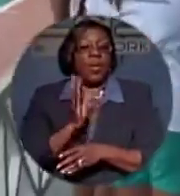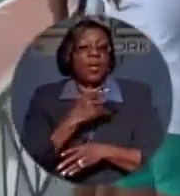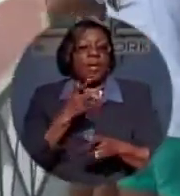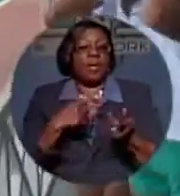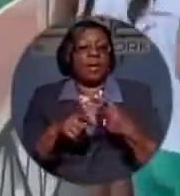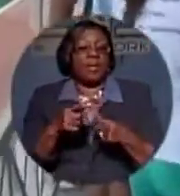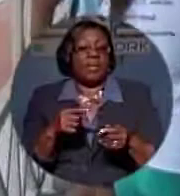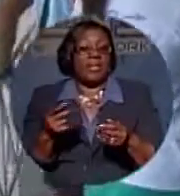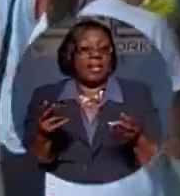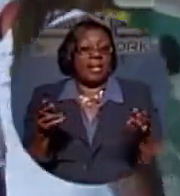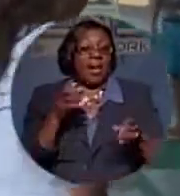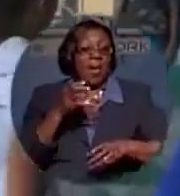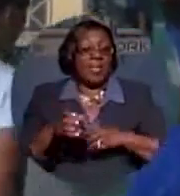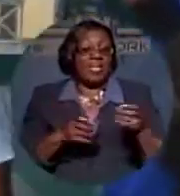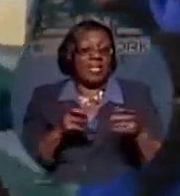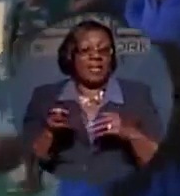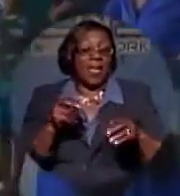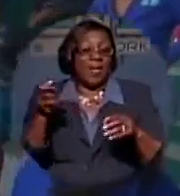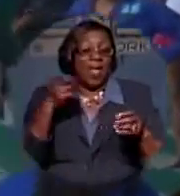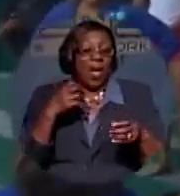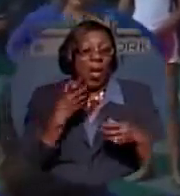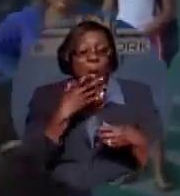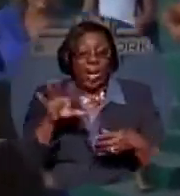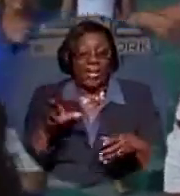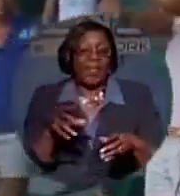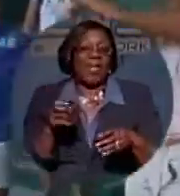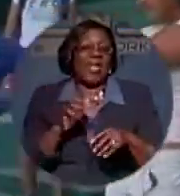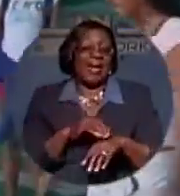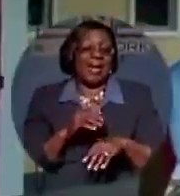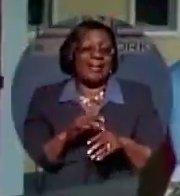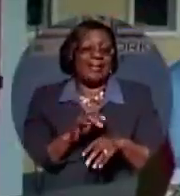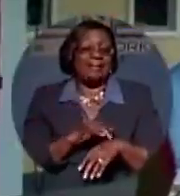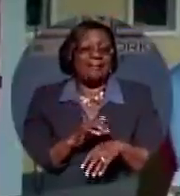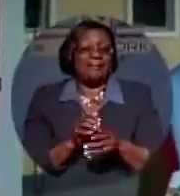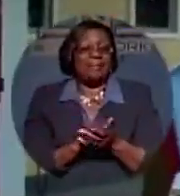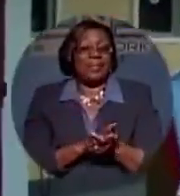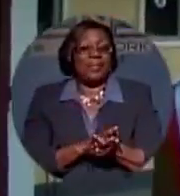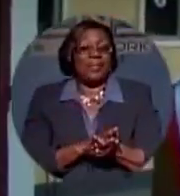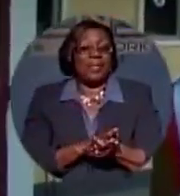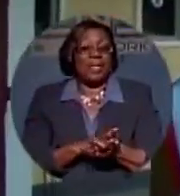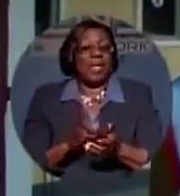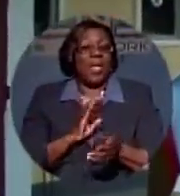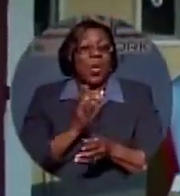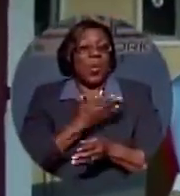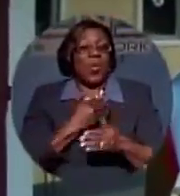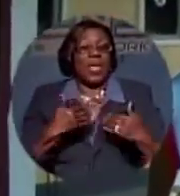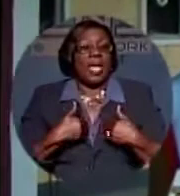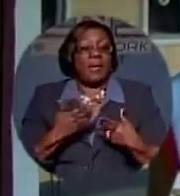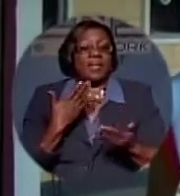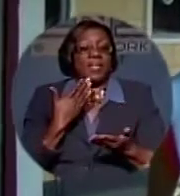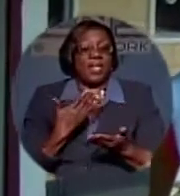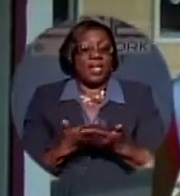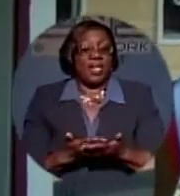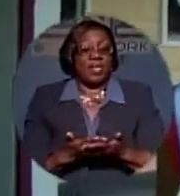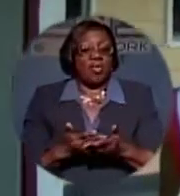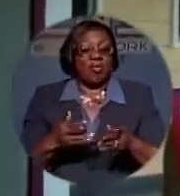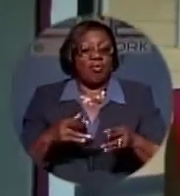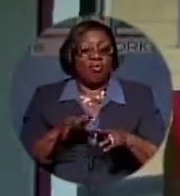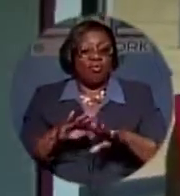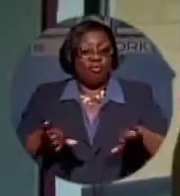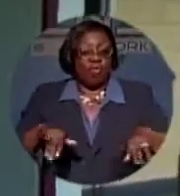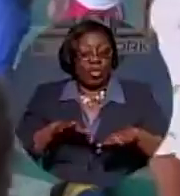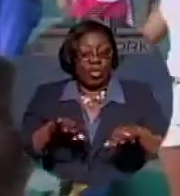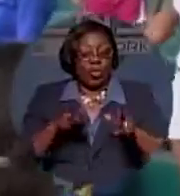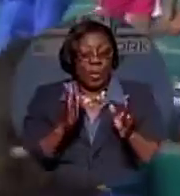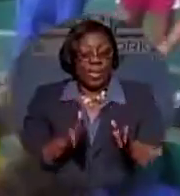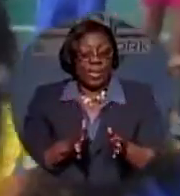hard. What can we expect from your team? Where the strength of your team lies? Oh, we have some good relays and some